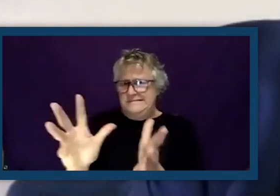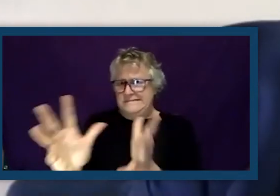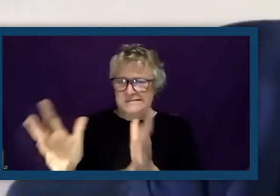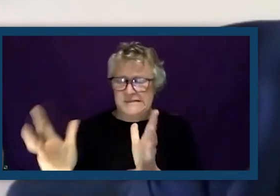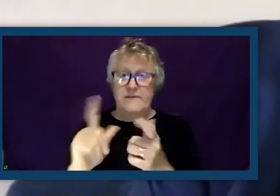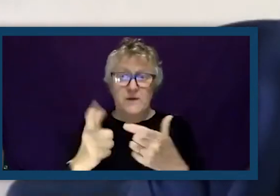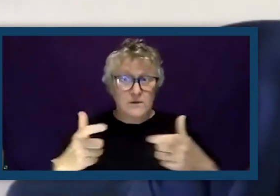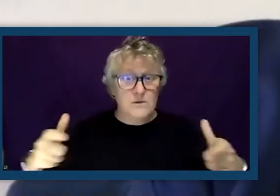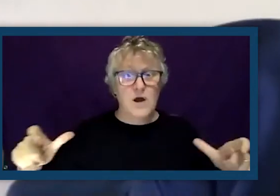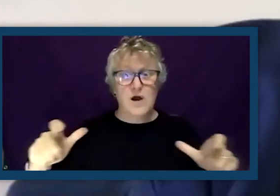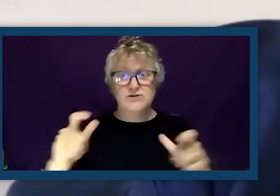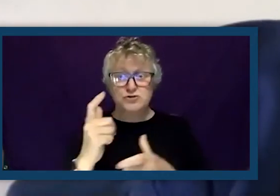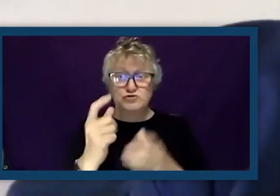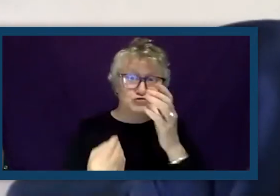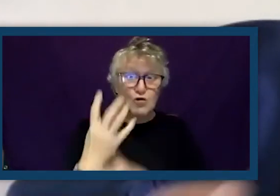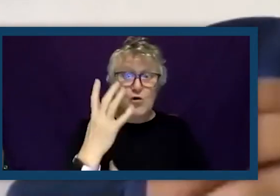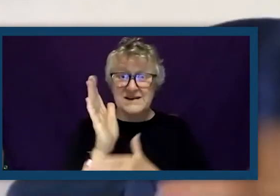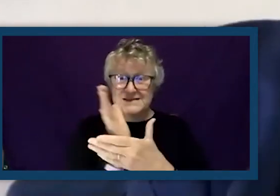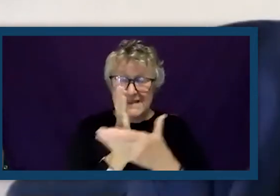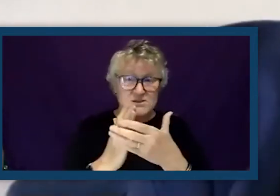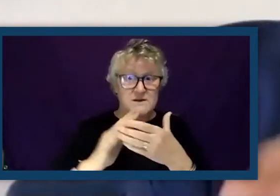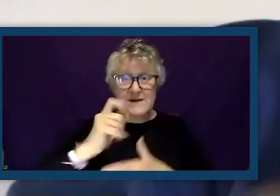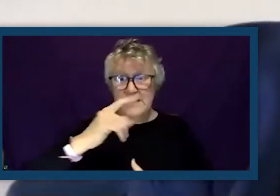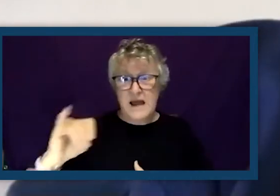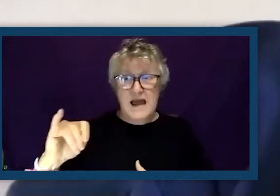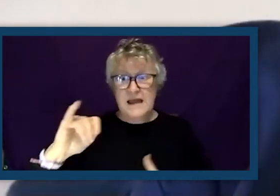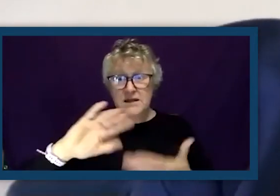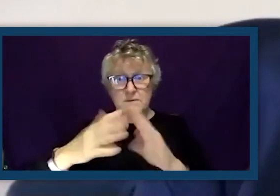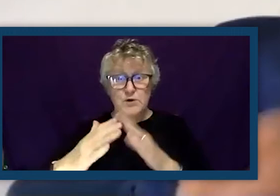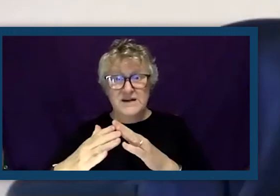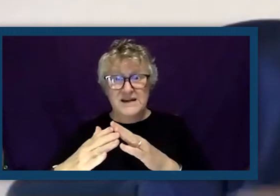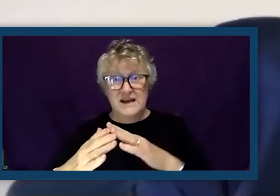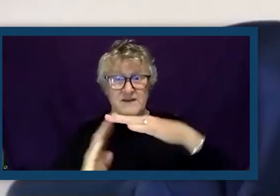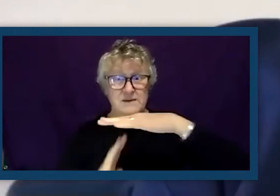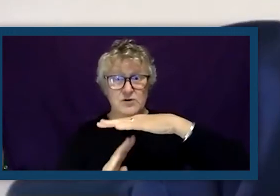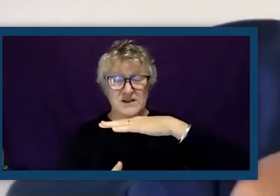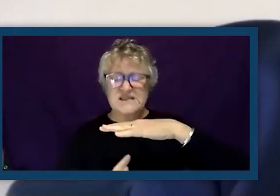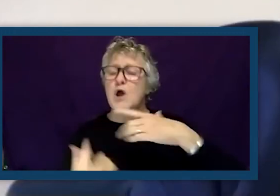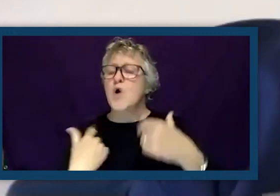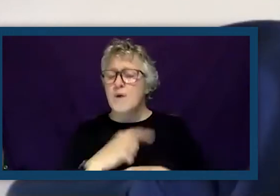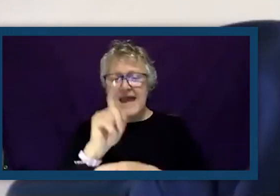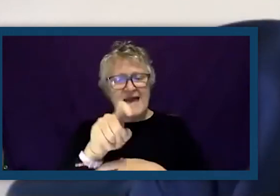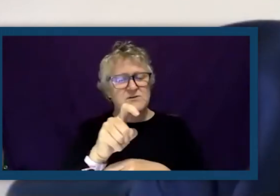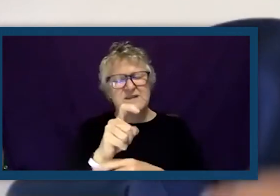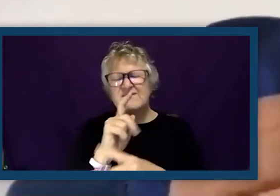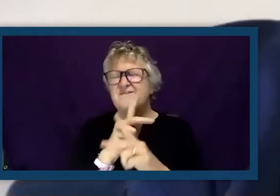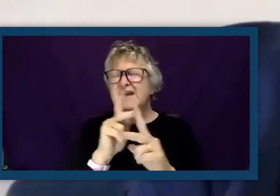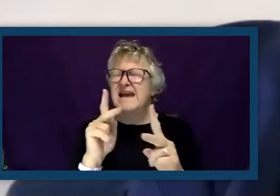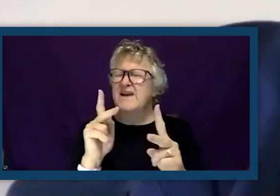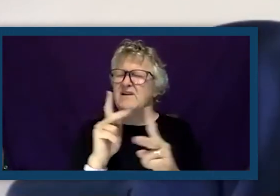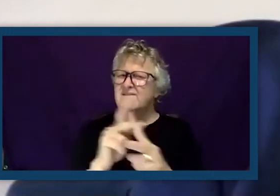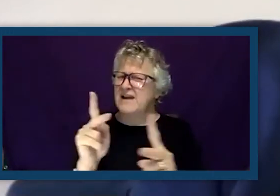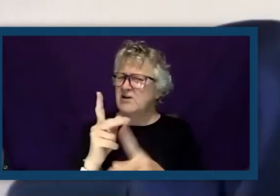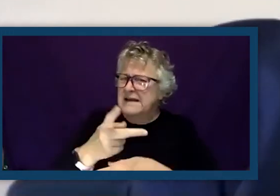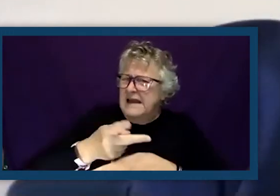the AAPI community is new immigrants, we have to be very careful in that same way and very nuanced in that same way, that we're